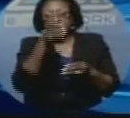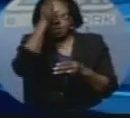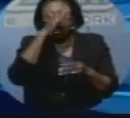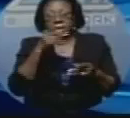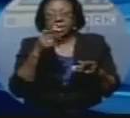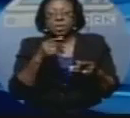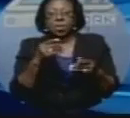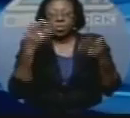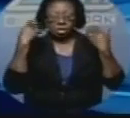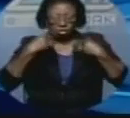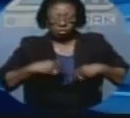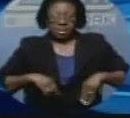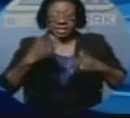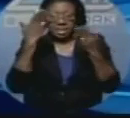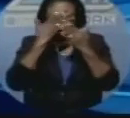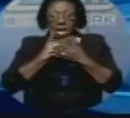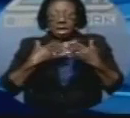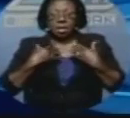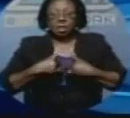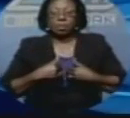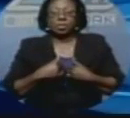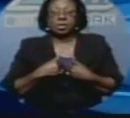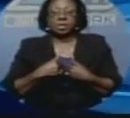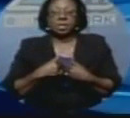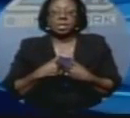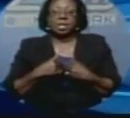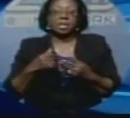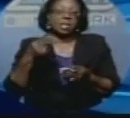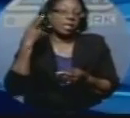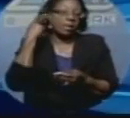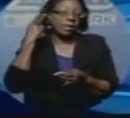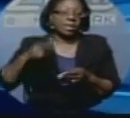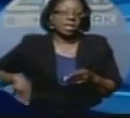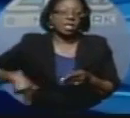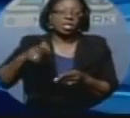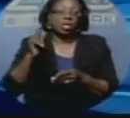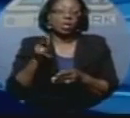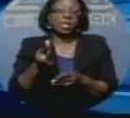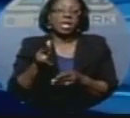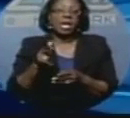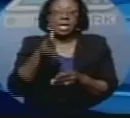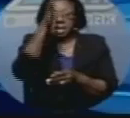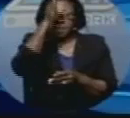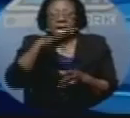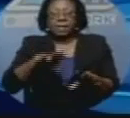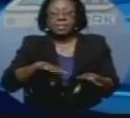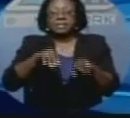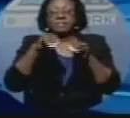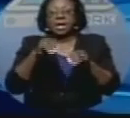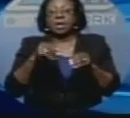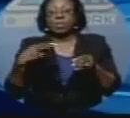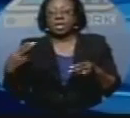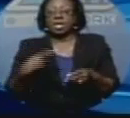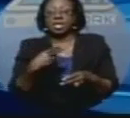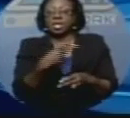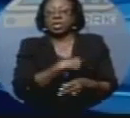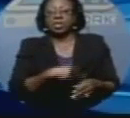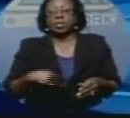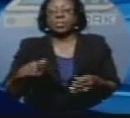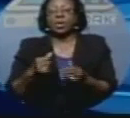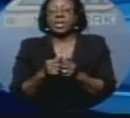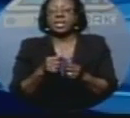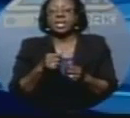armed with a firearm. Gunshots were heard and the male resident was found with gunshot wounds to the body. The victim later succumbed to his